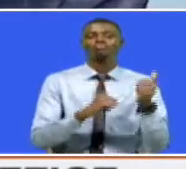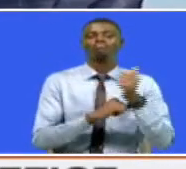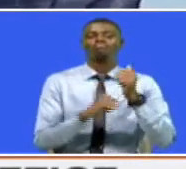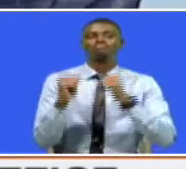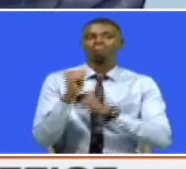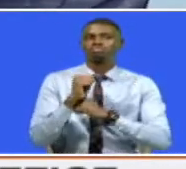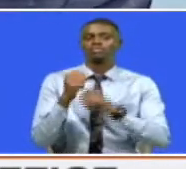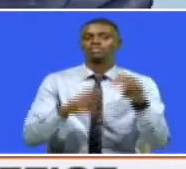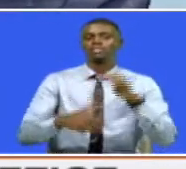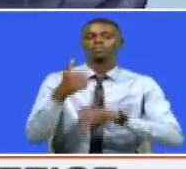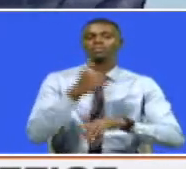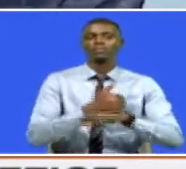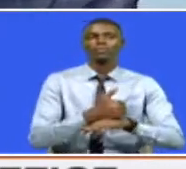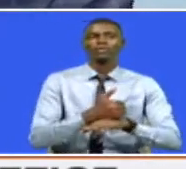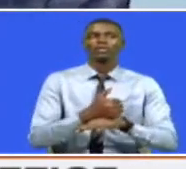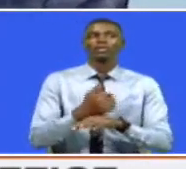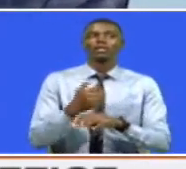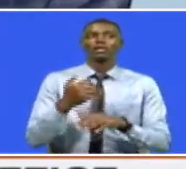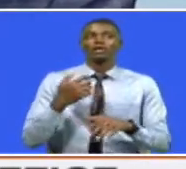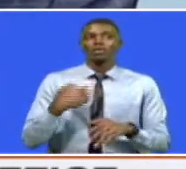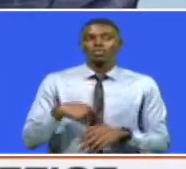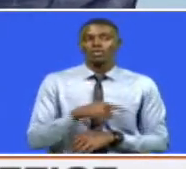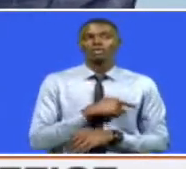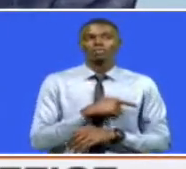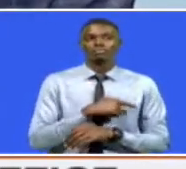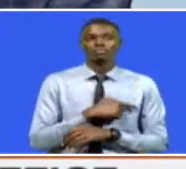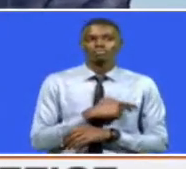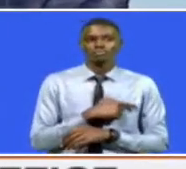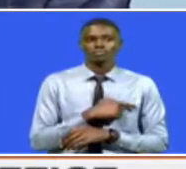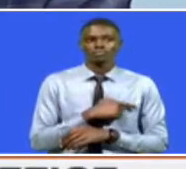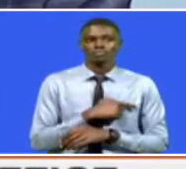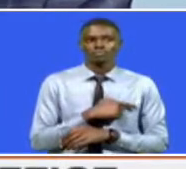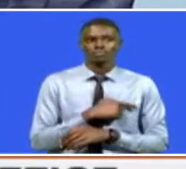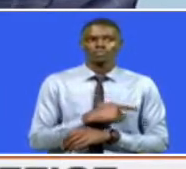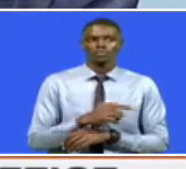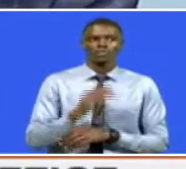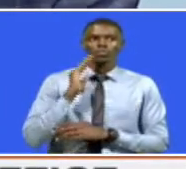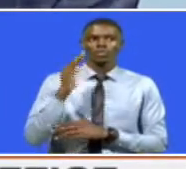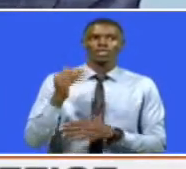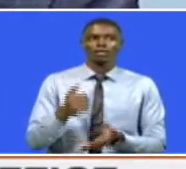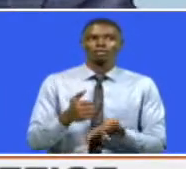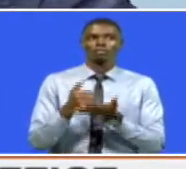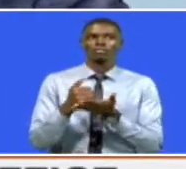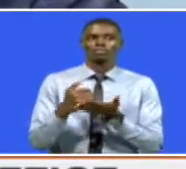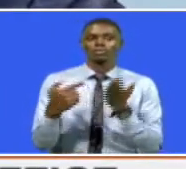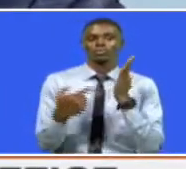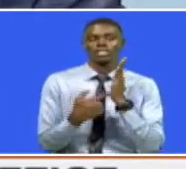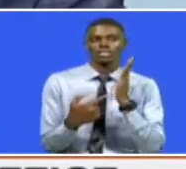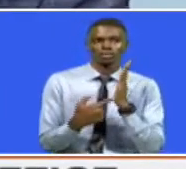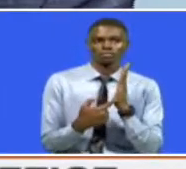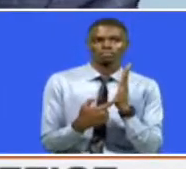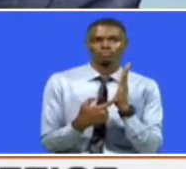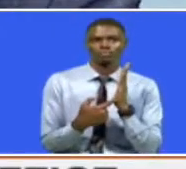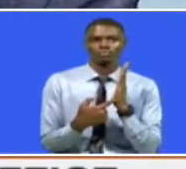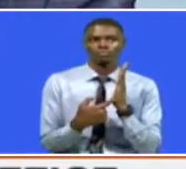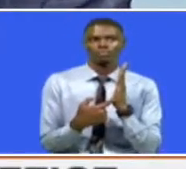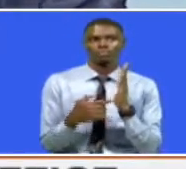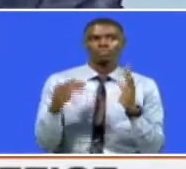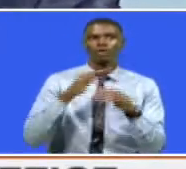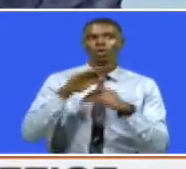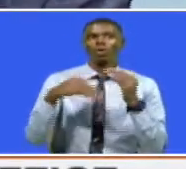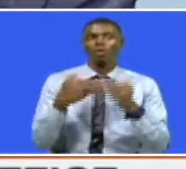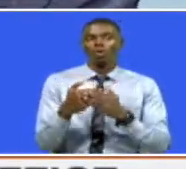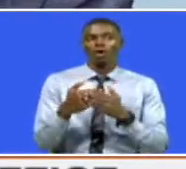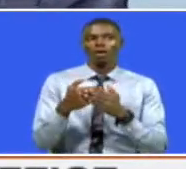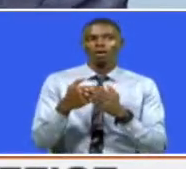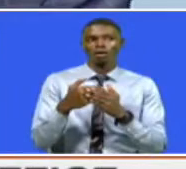in place, we envisage that we are going to be able to digitize all government